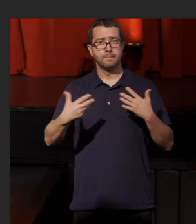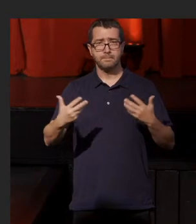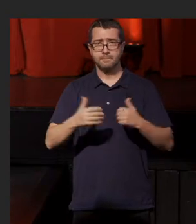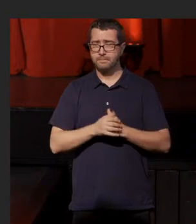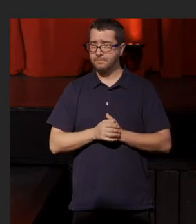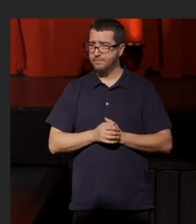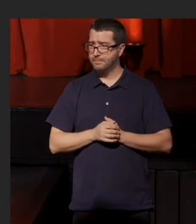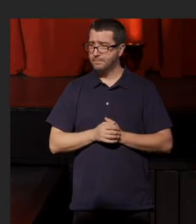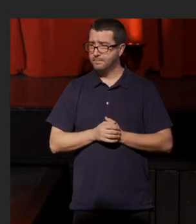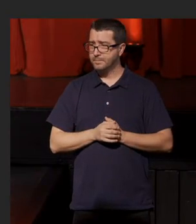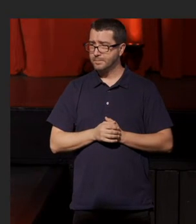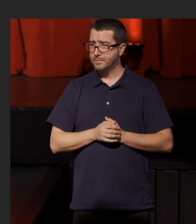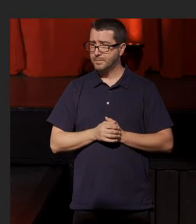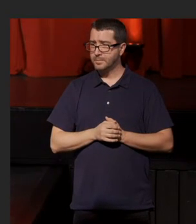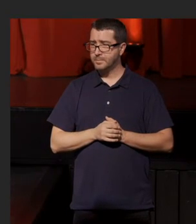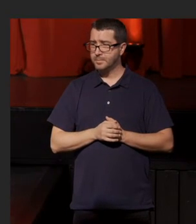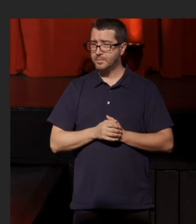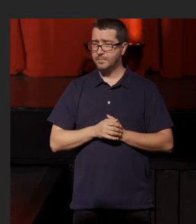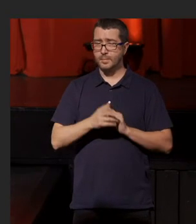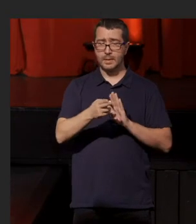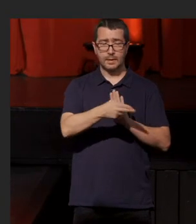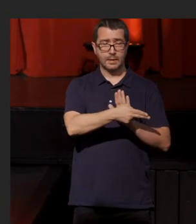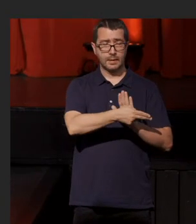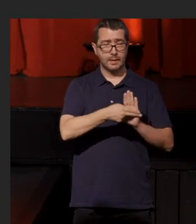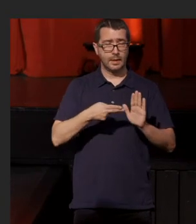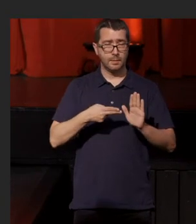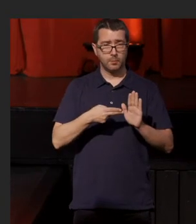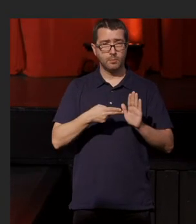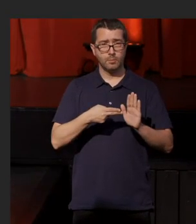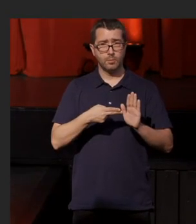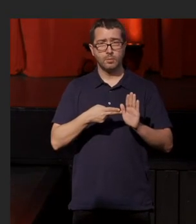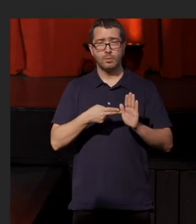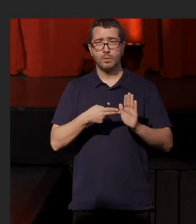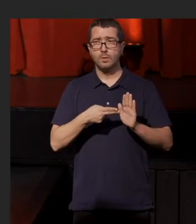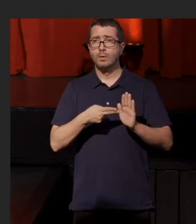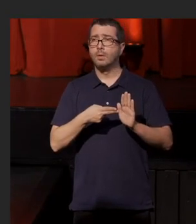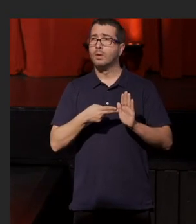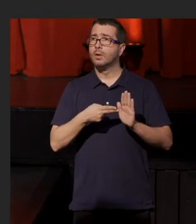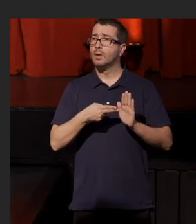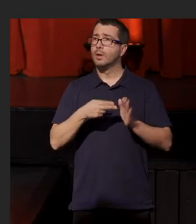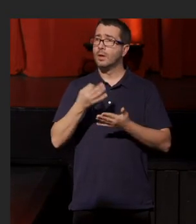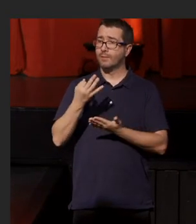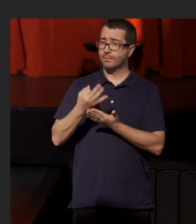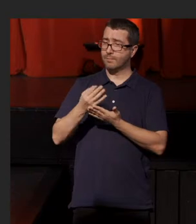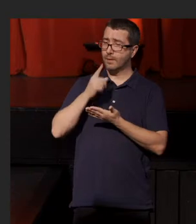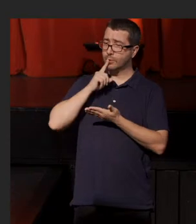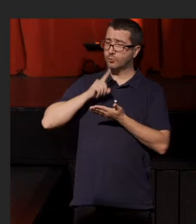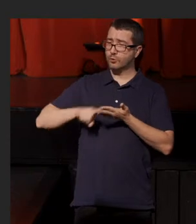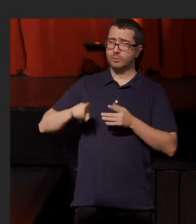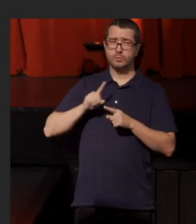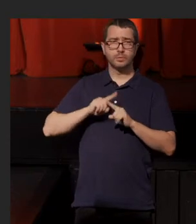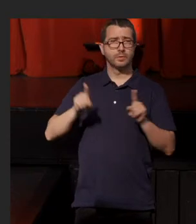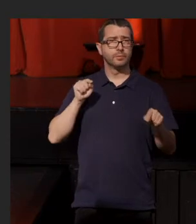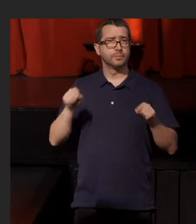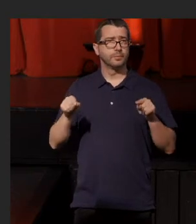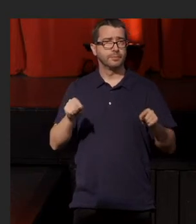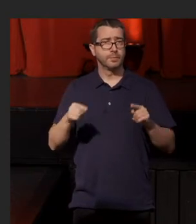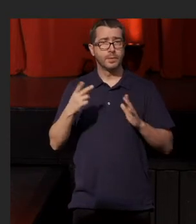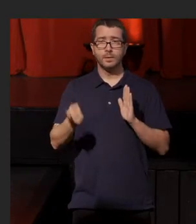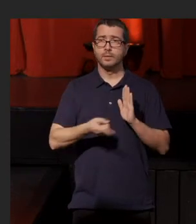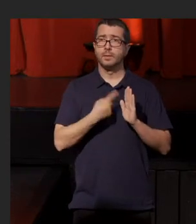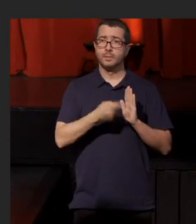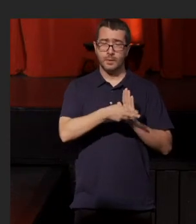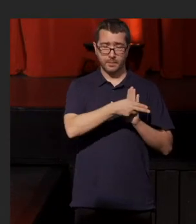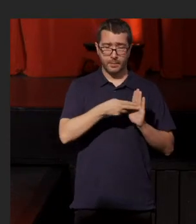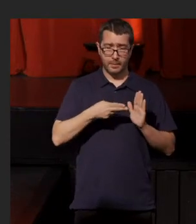a difference between the label that gets thrown on to something and the fact check that's done. And sometimes you see the label and